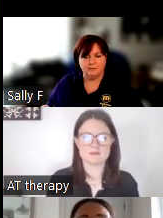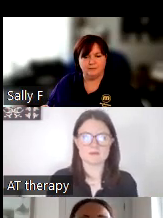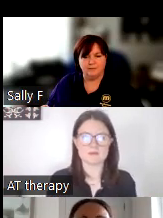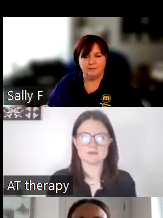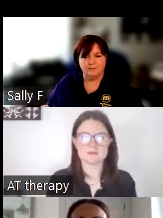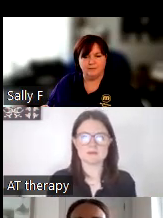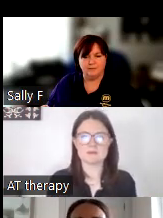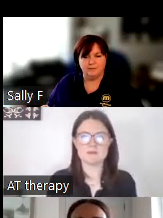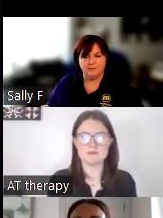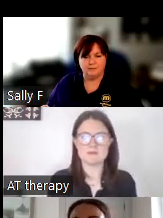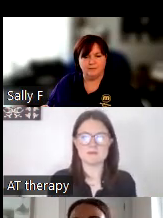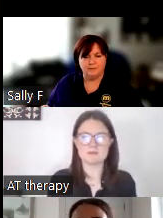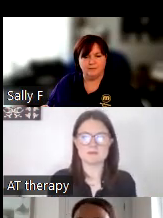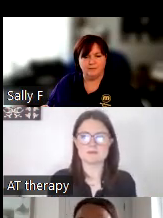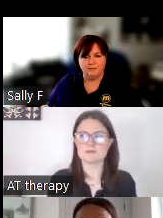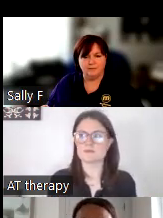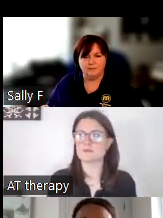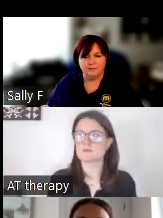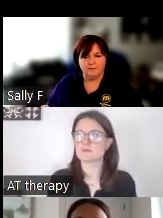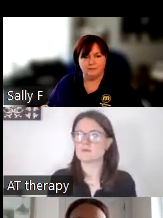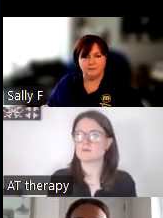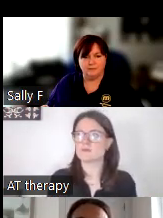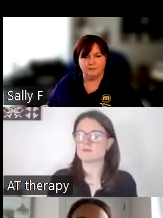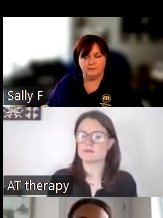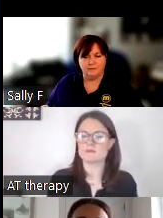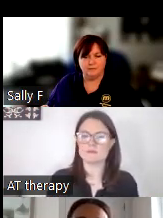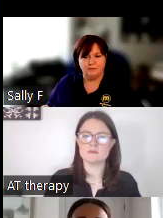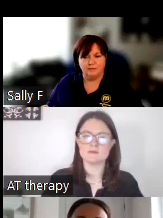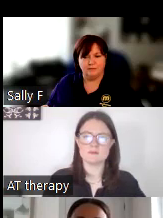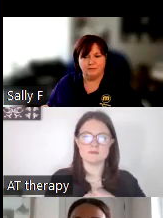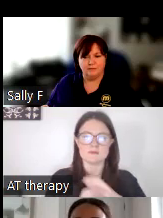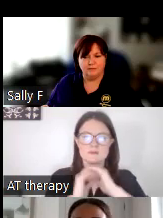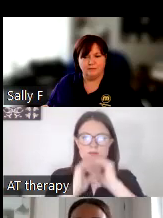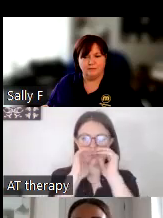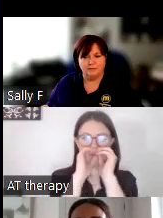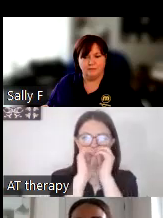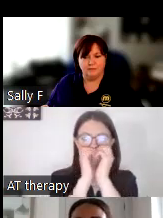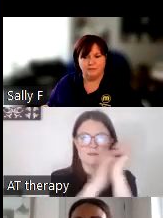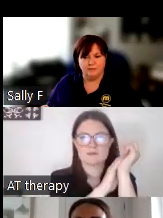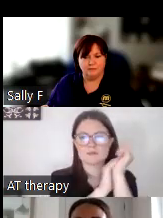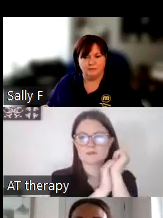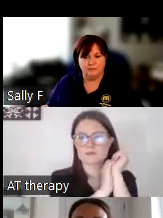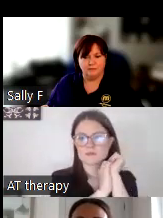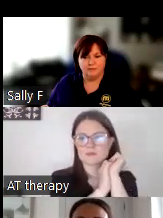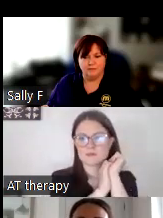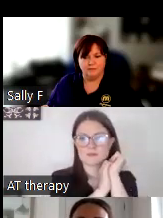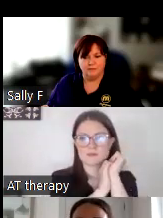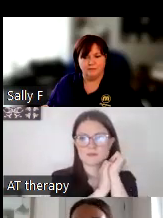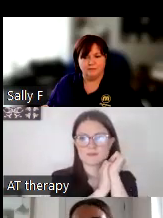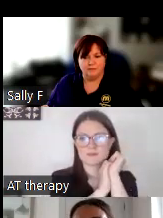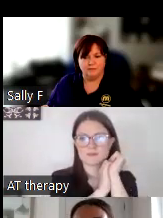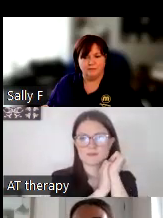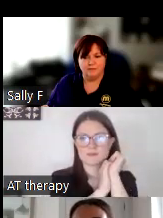Because although the child, we're not expecting them to copy a sign at 6 months old, they can start using signing with their child to support